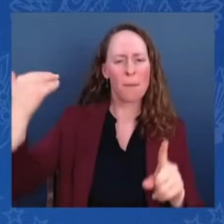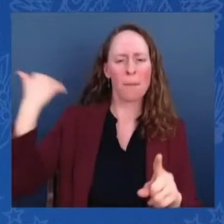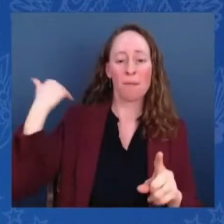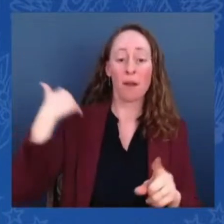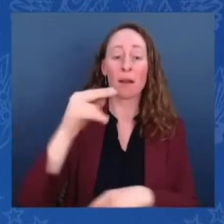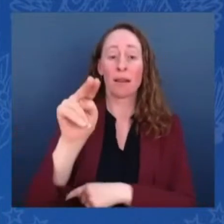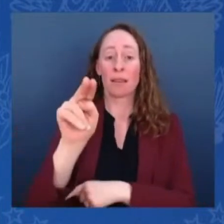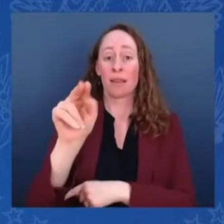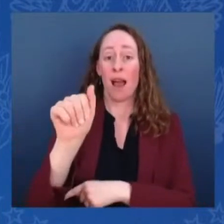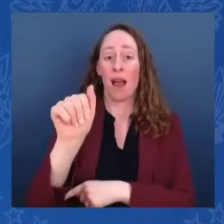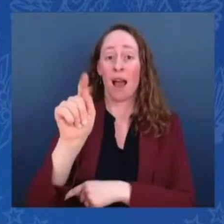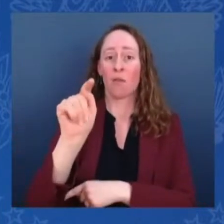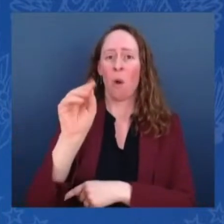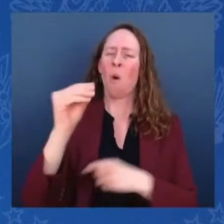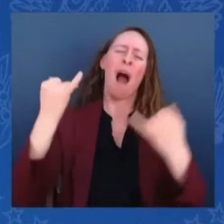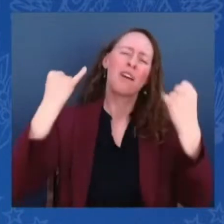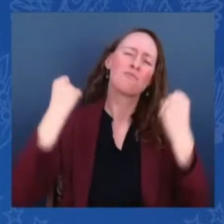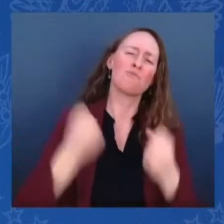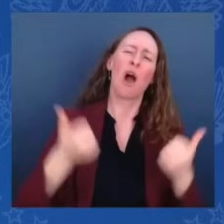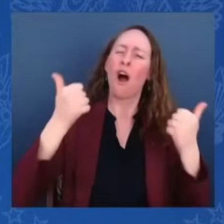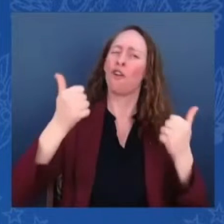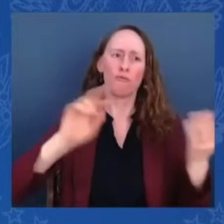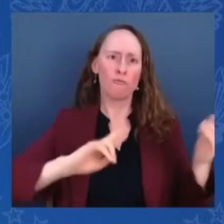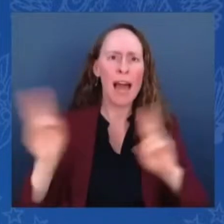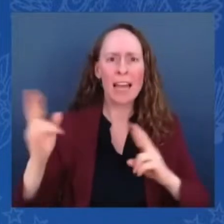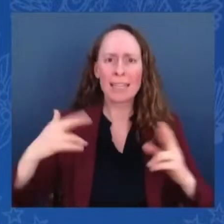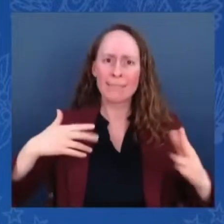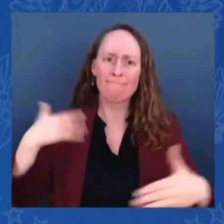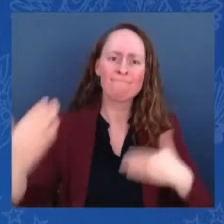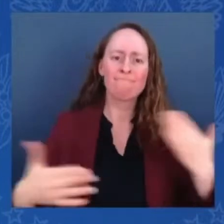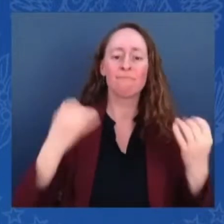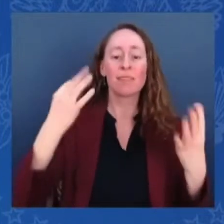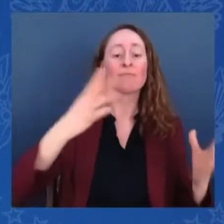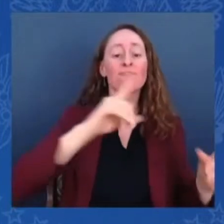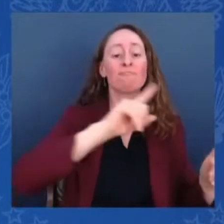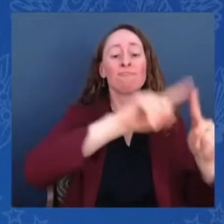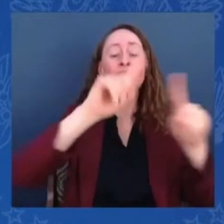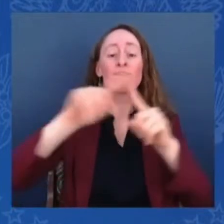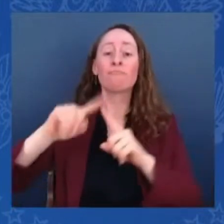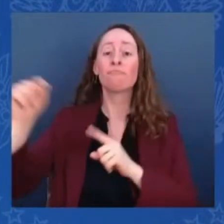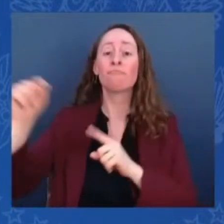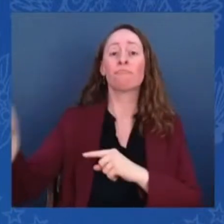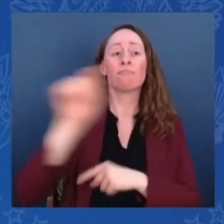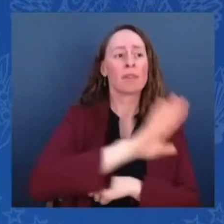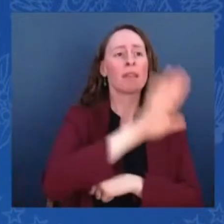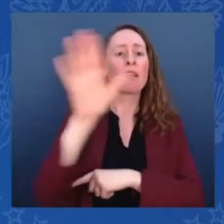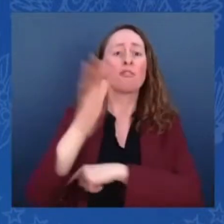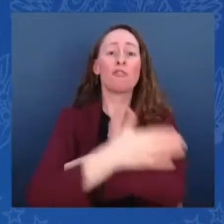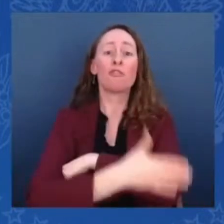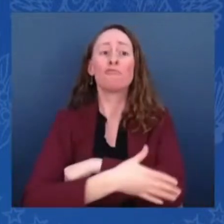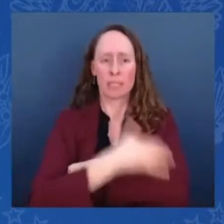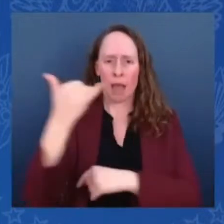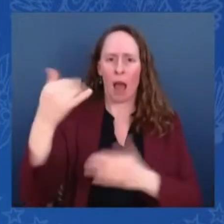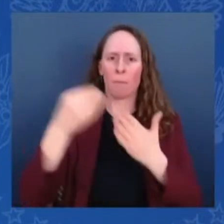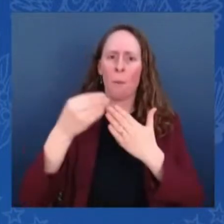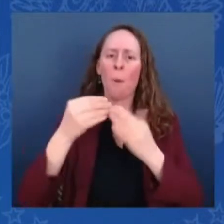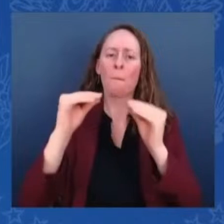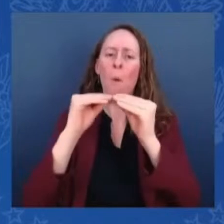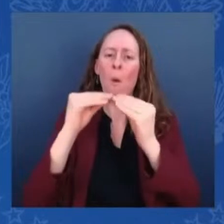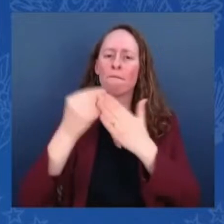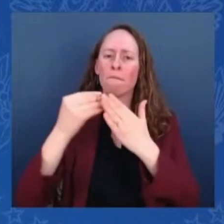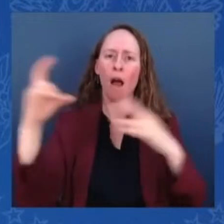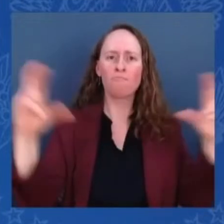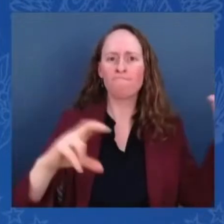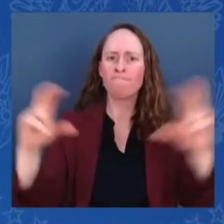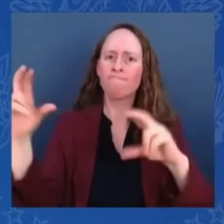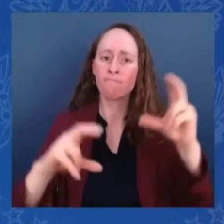been, and many more of our allies are paying their fair share. Before I took office, 9 NATO